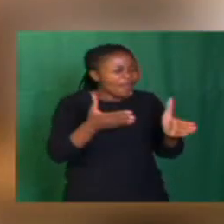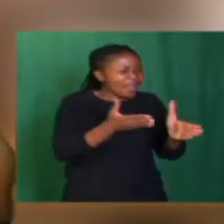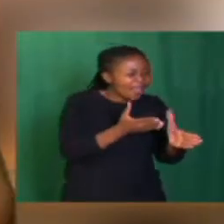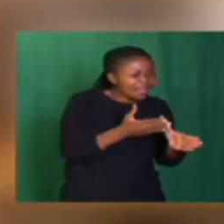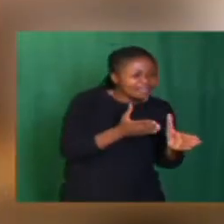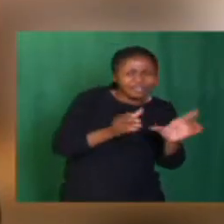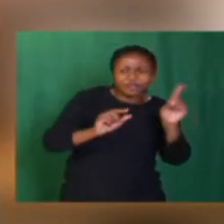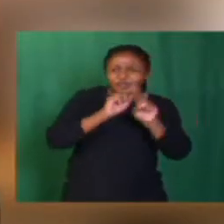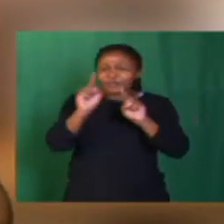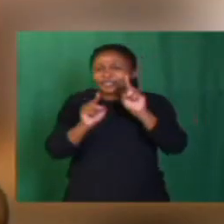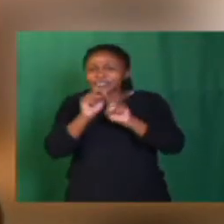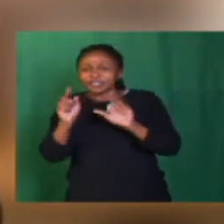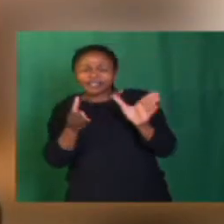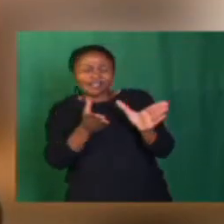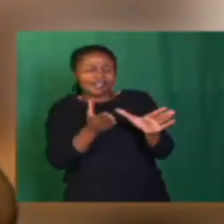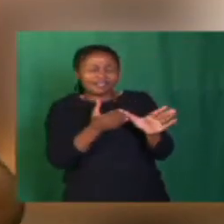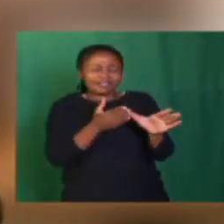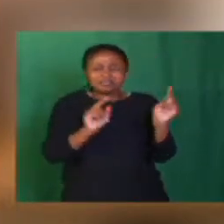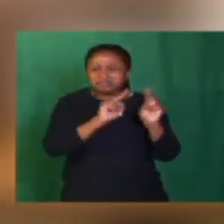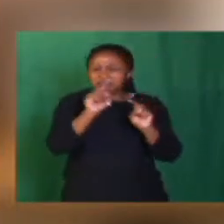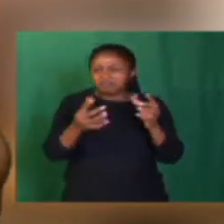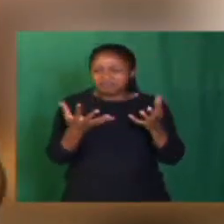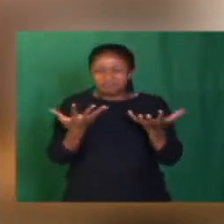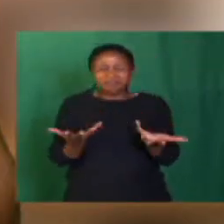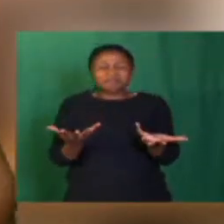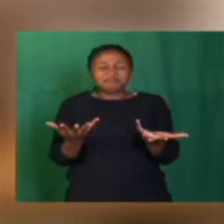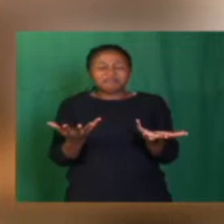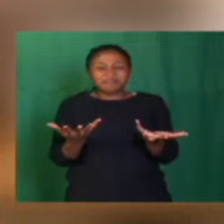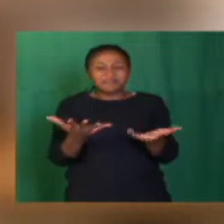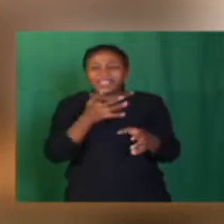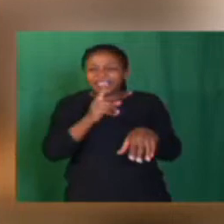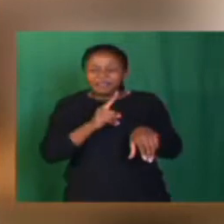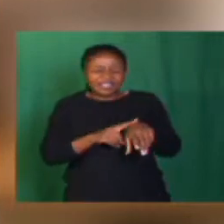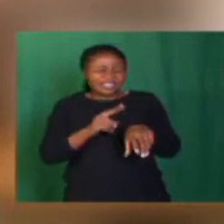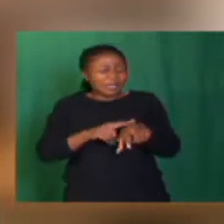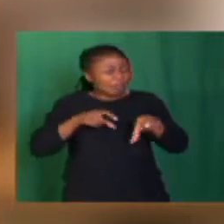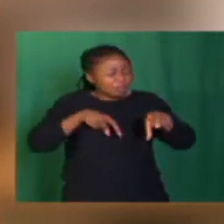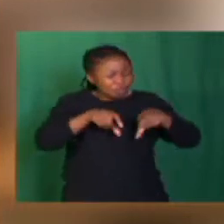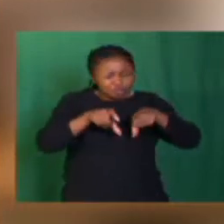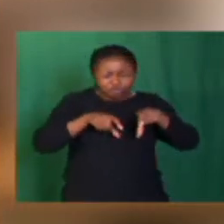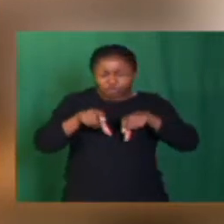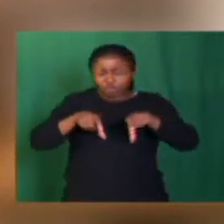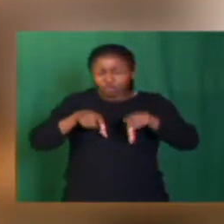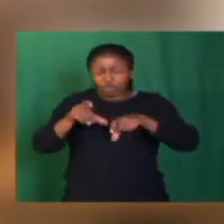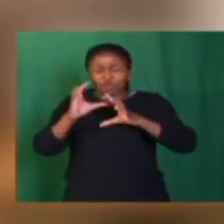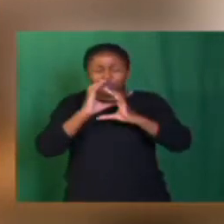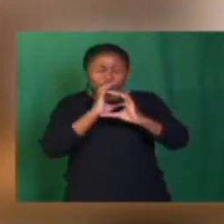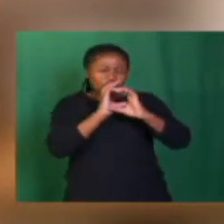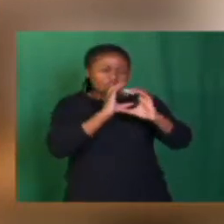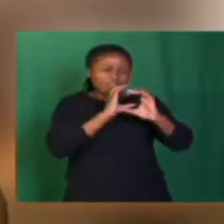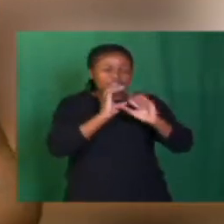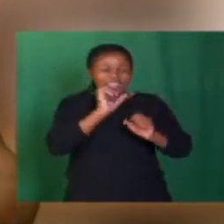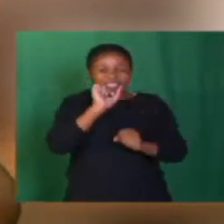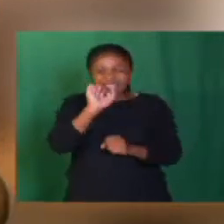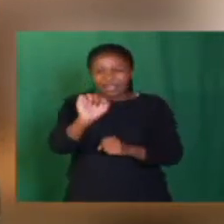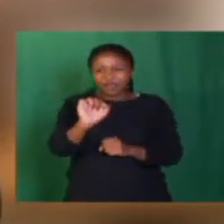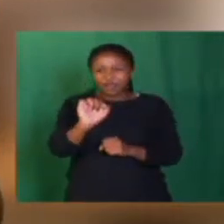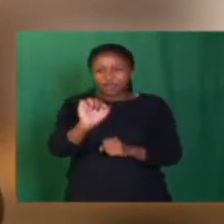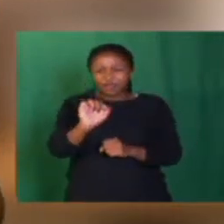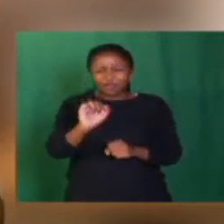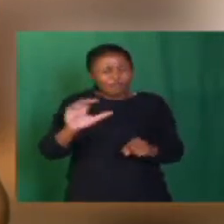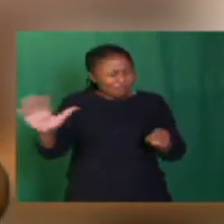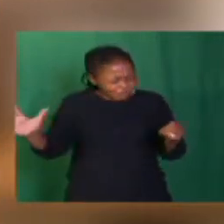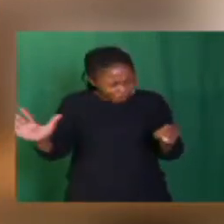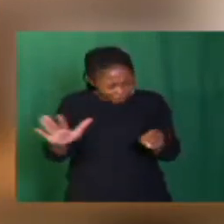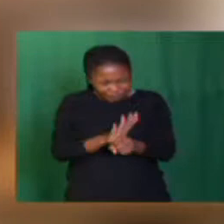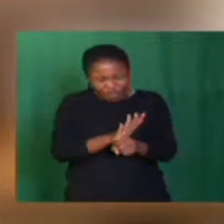conversation forward. My dear learner, take control of a conversation. Be part of the conversation. Be fully